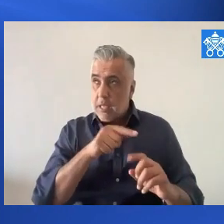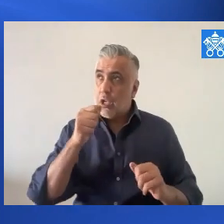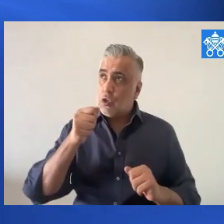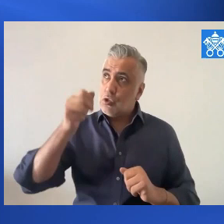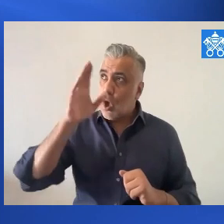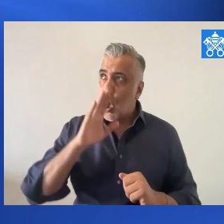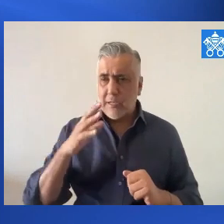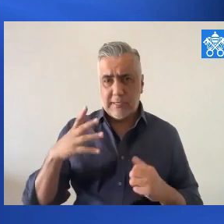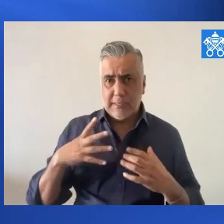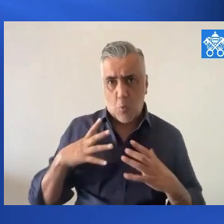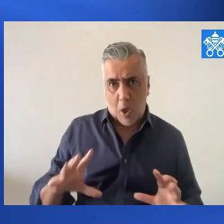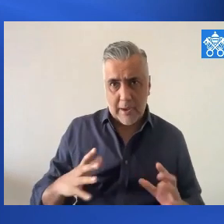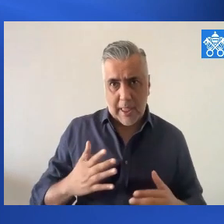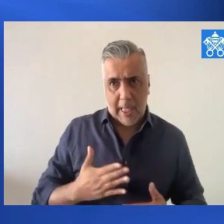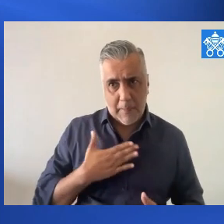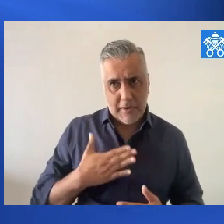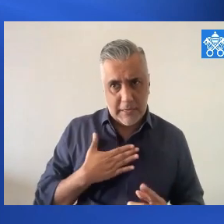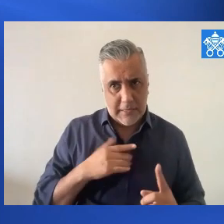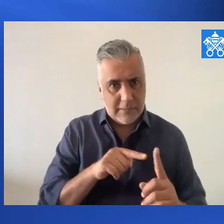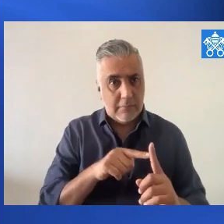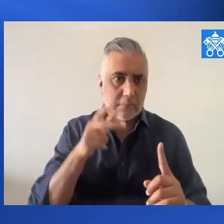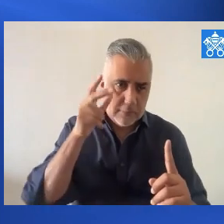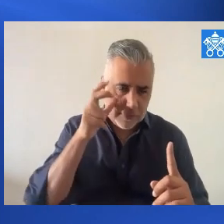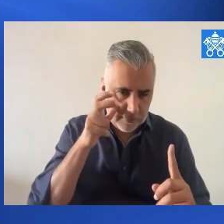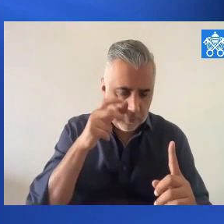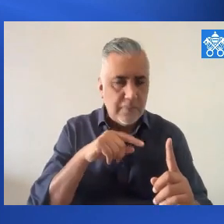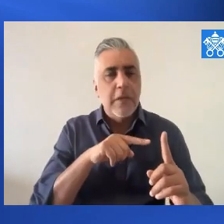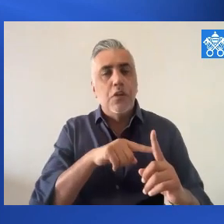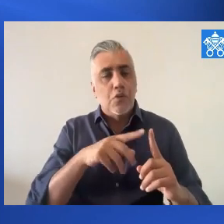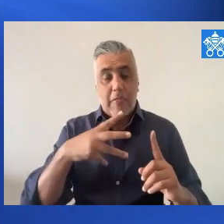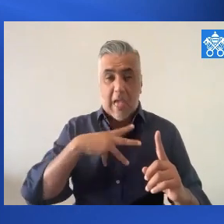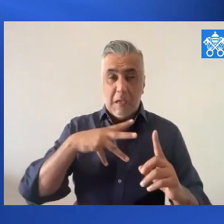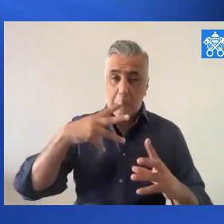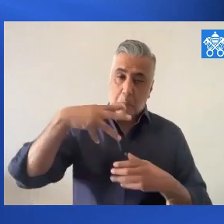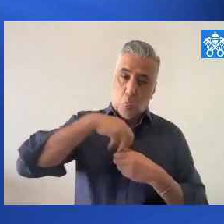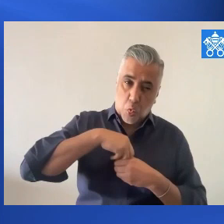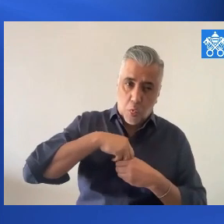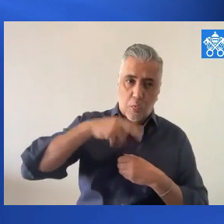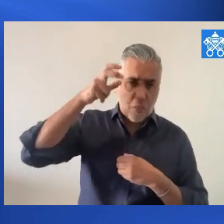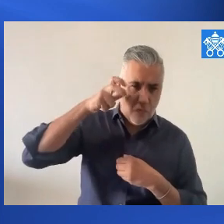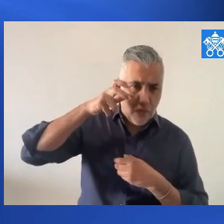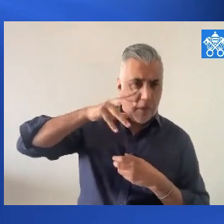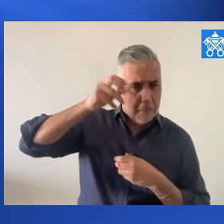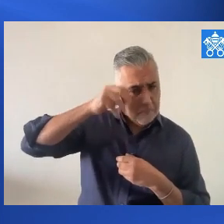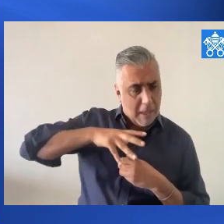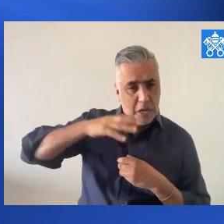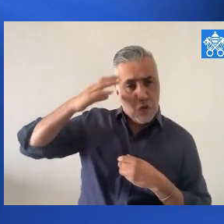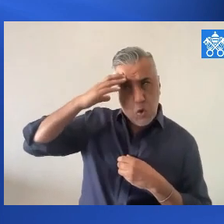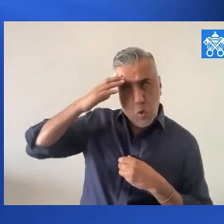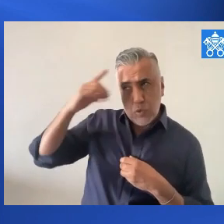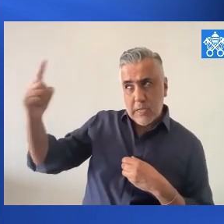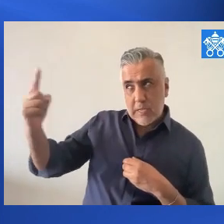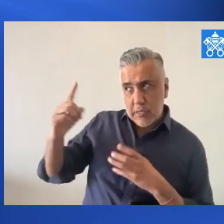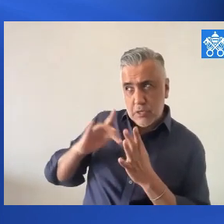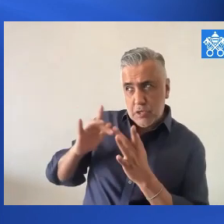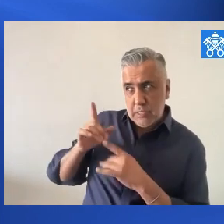beginning, that of a God who does not want our happiness. The possessed man